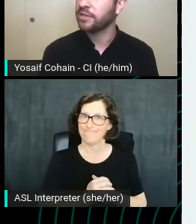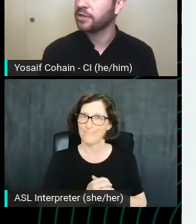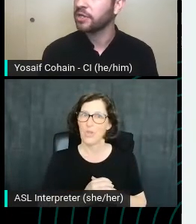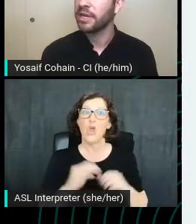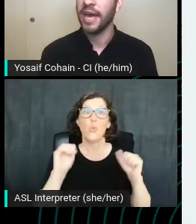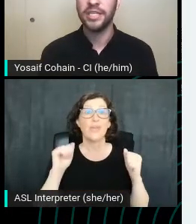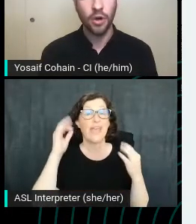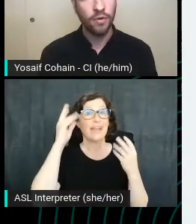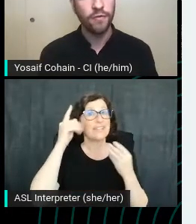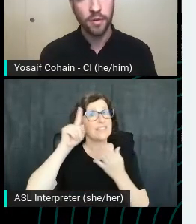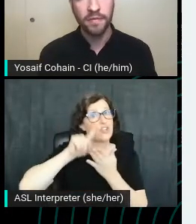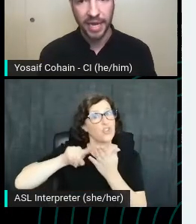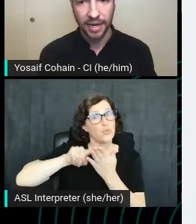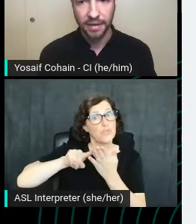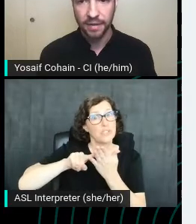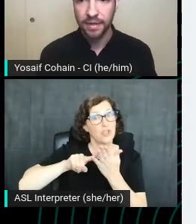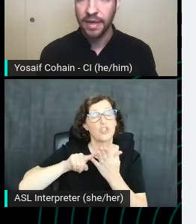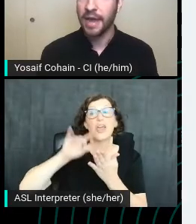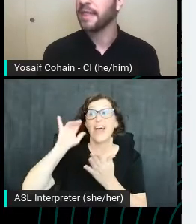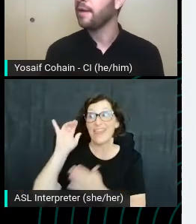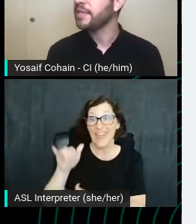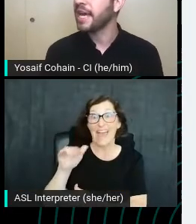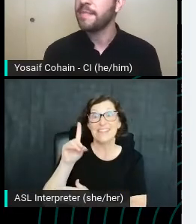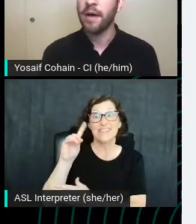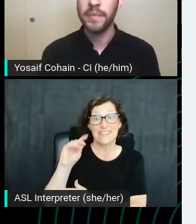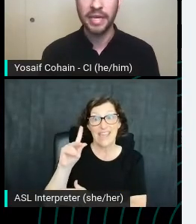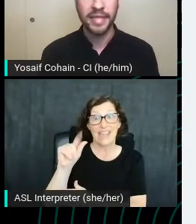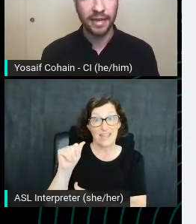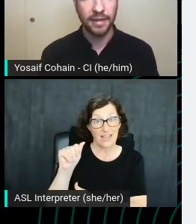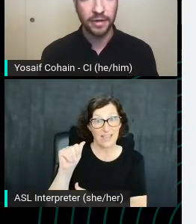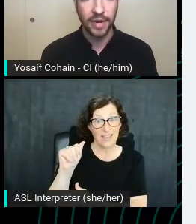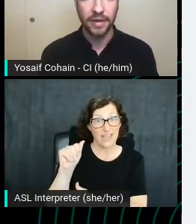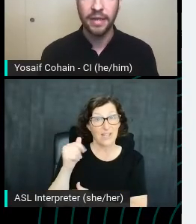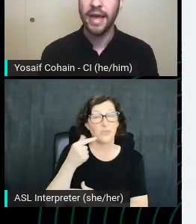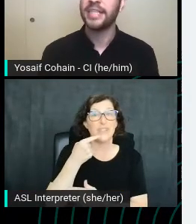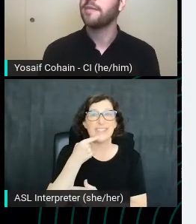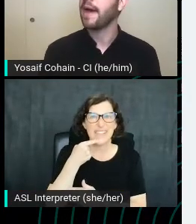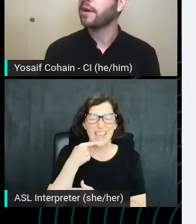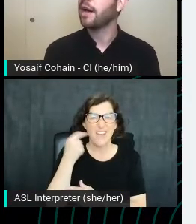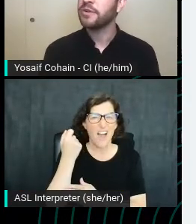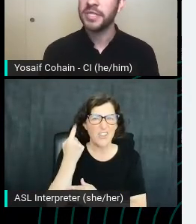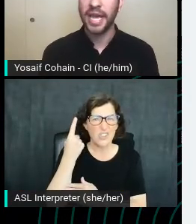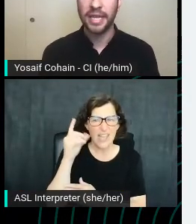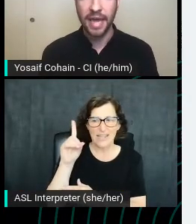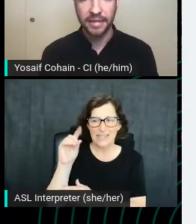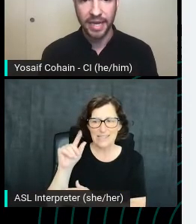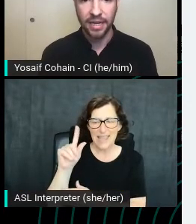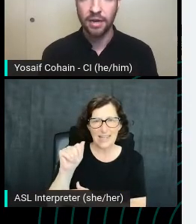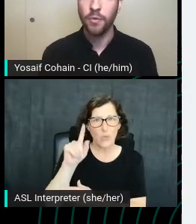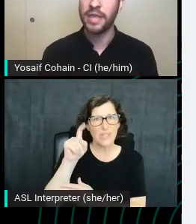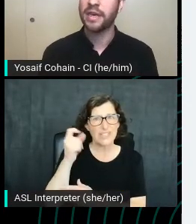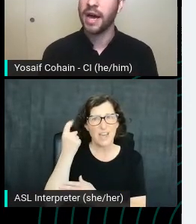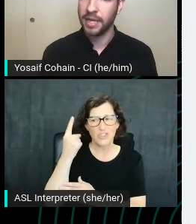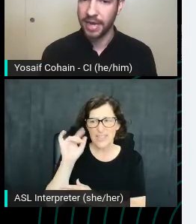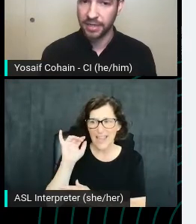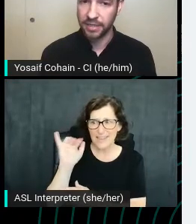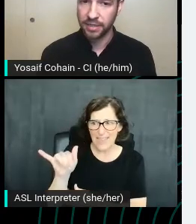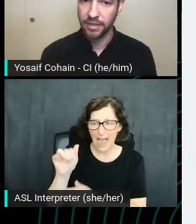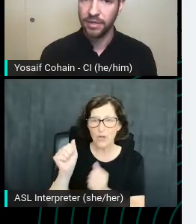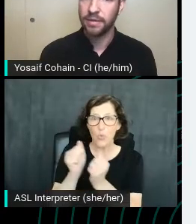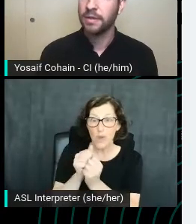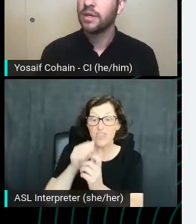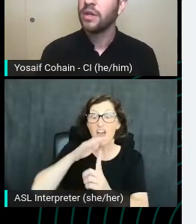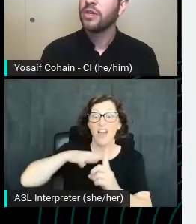the research its own form of data, and like we said about being data literate, it's about understanding that data with